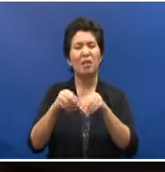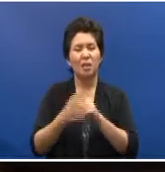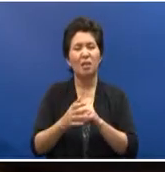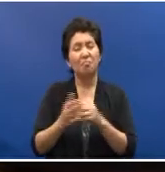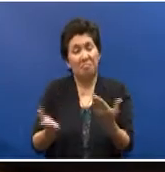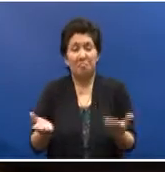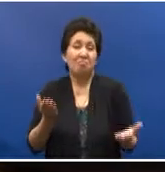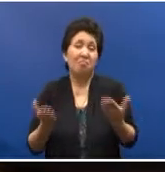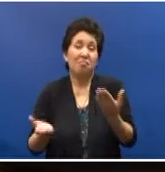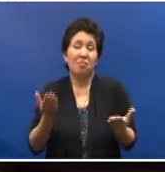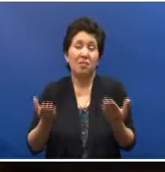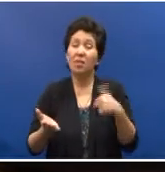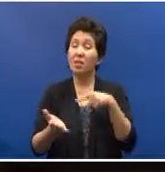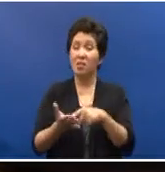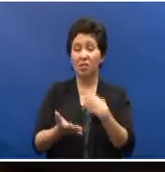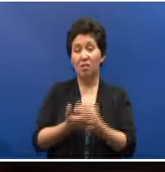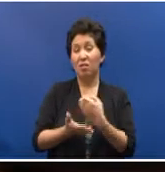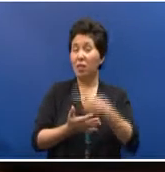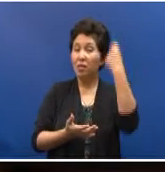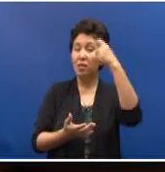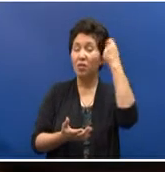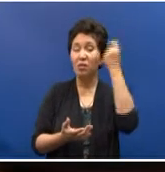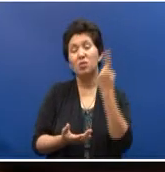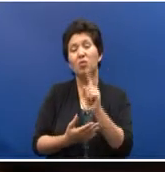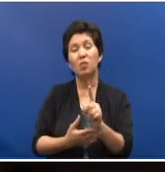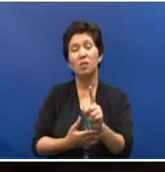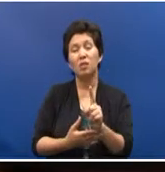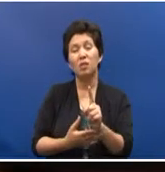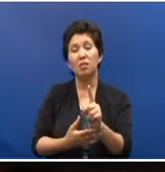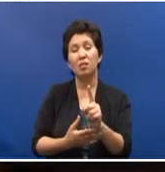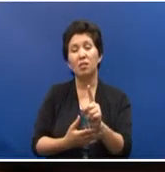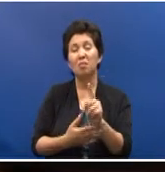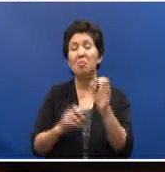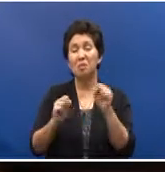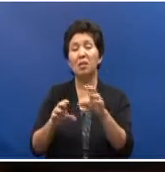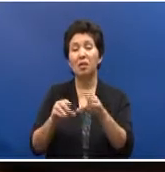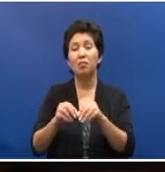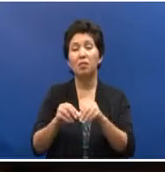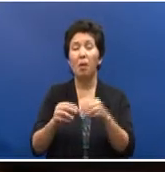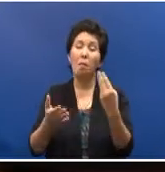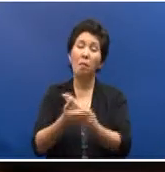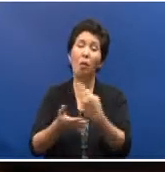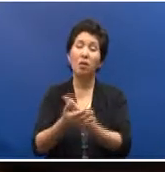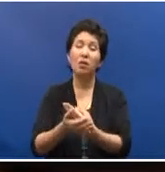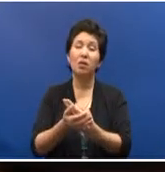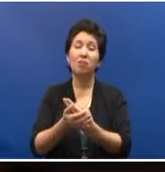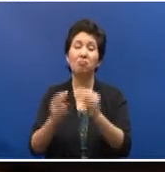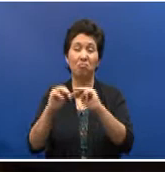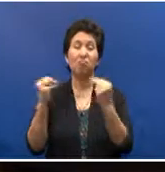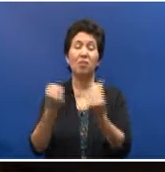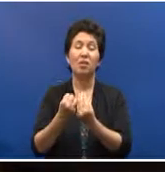So maybe these economic theories are only valid when applied to modern societies,